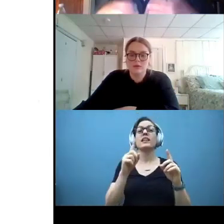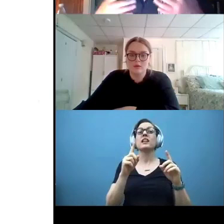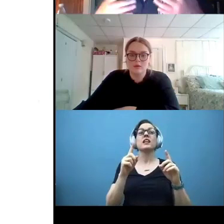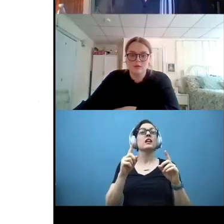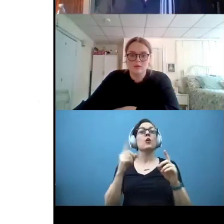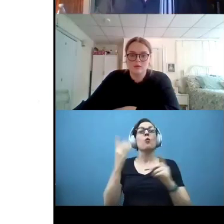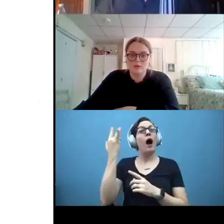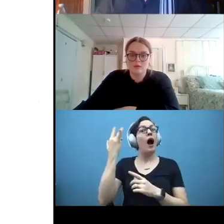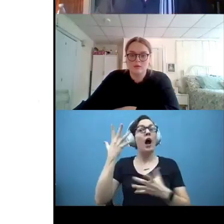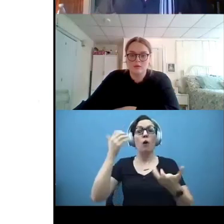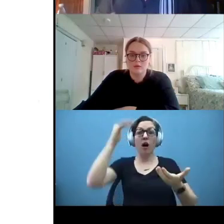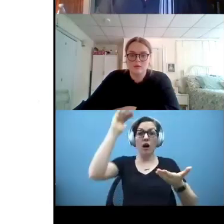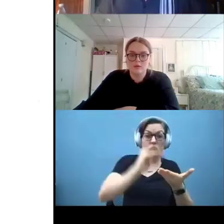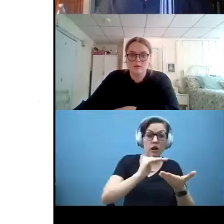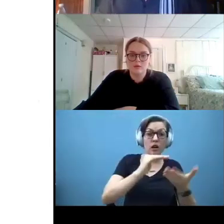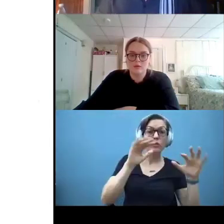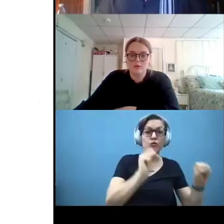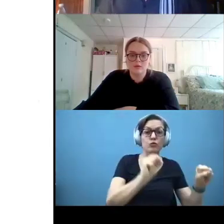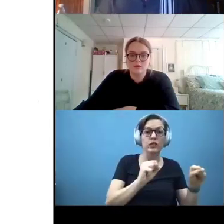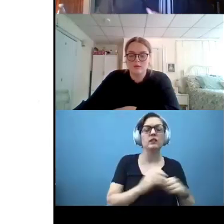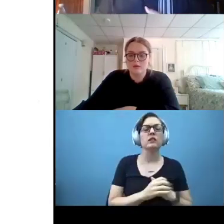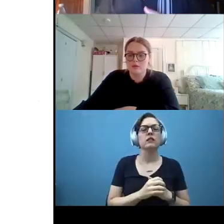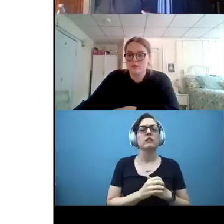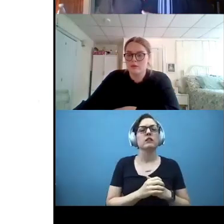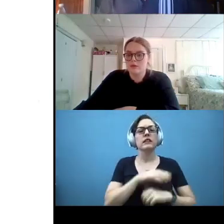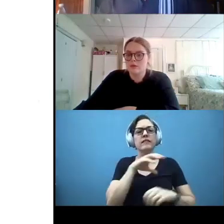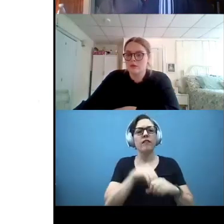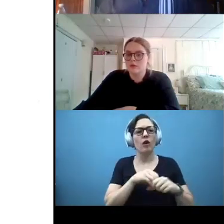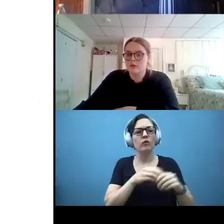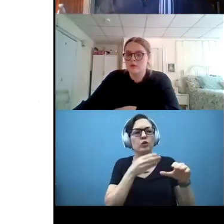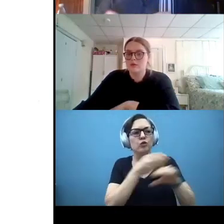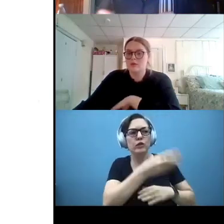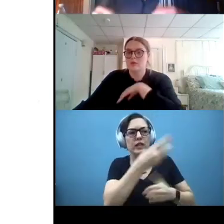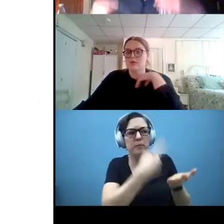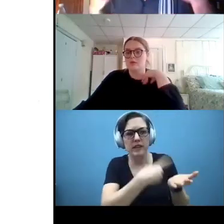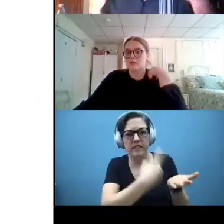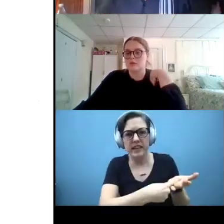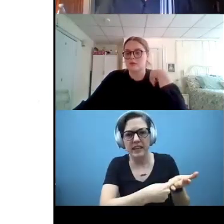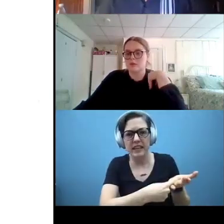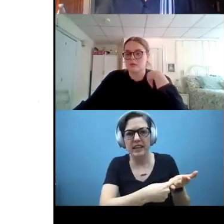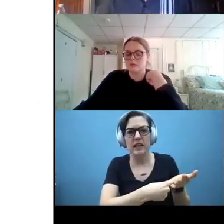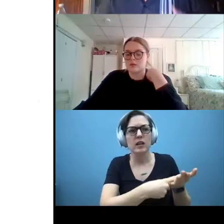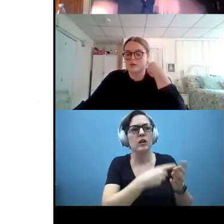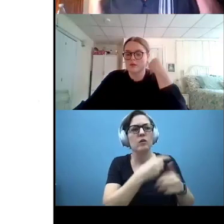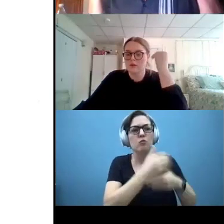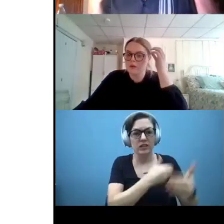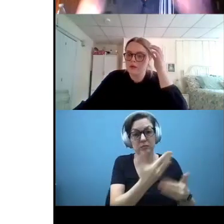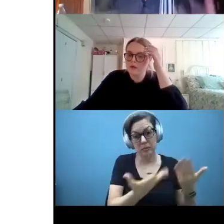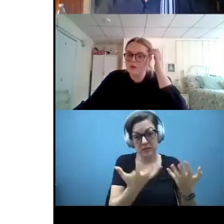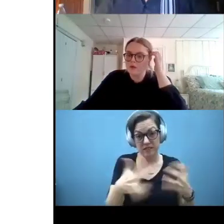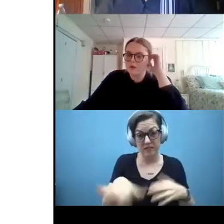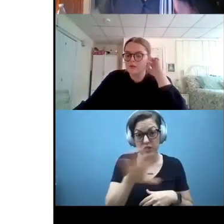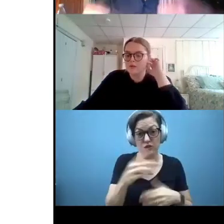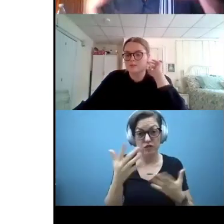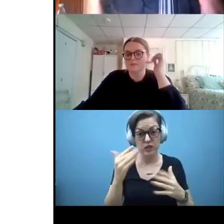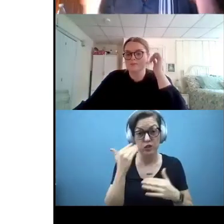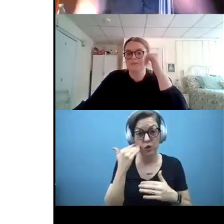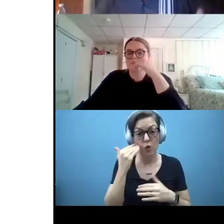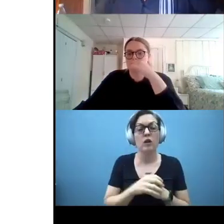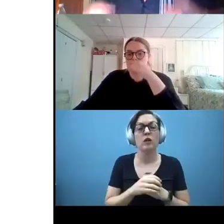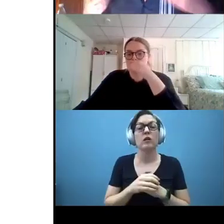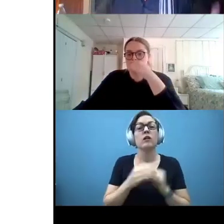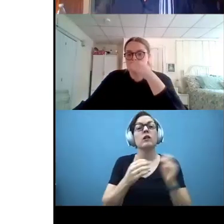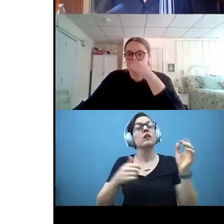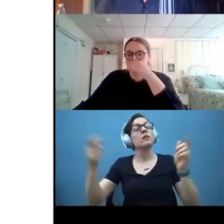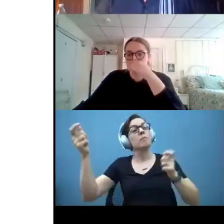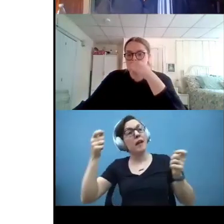a debriefing process, which some of you may be aware of, and then oversight by management and training for staff